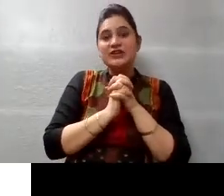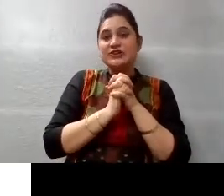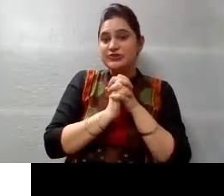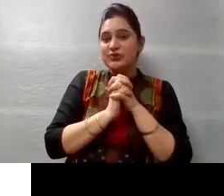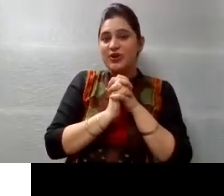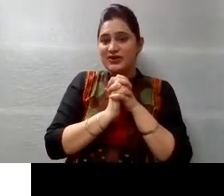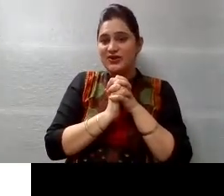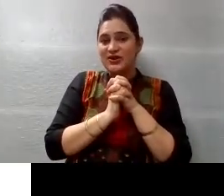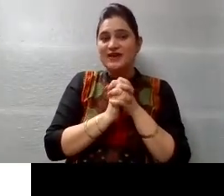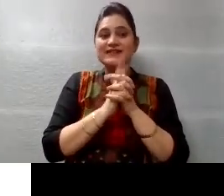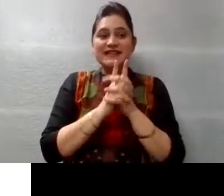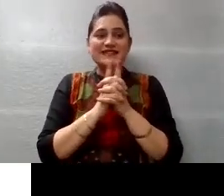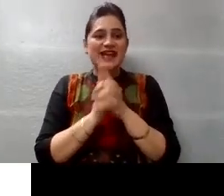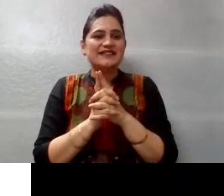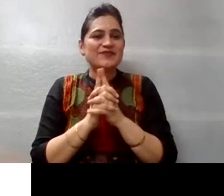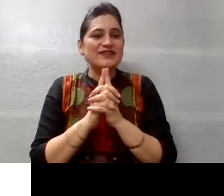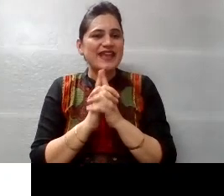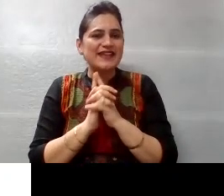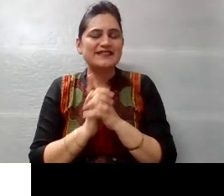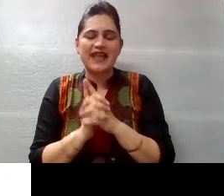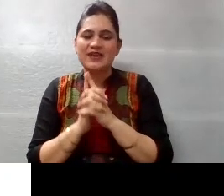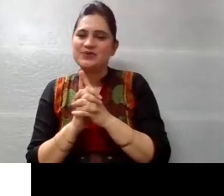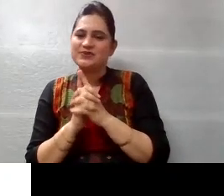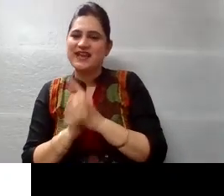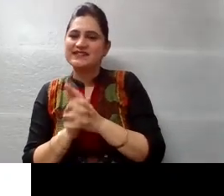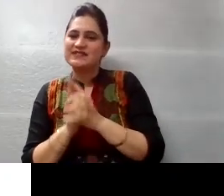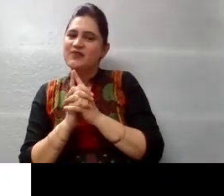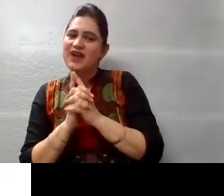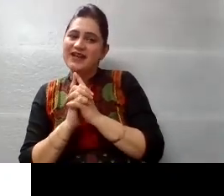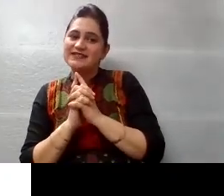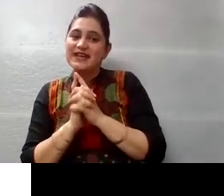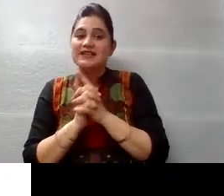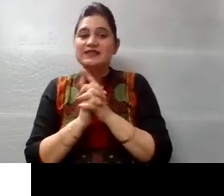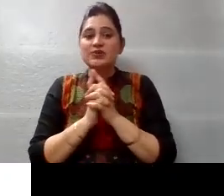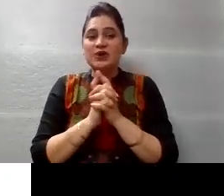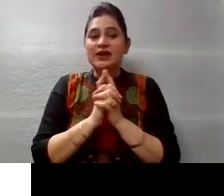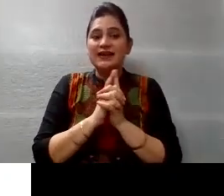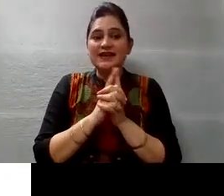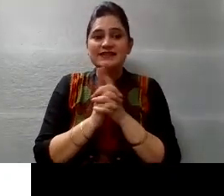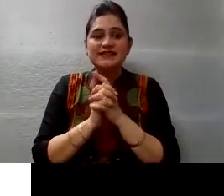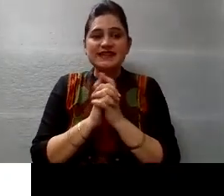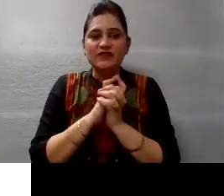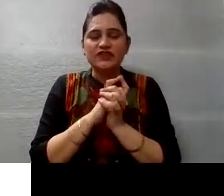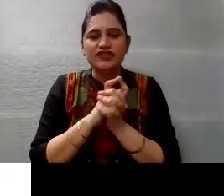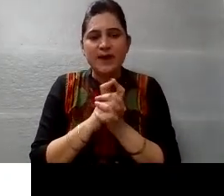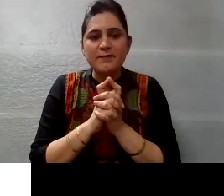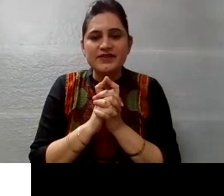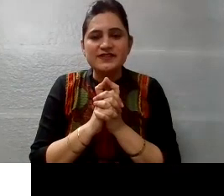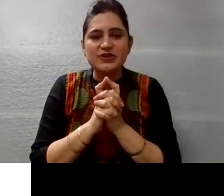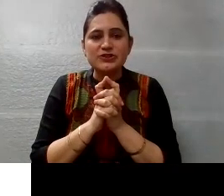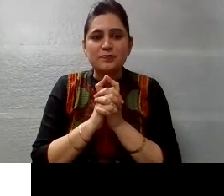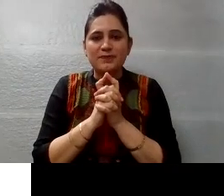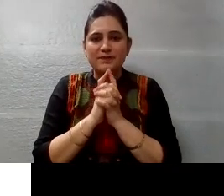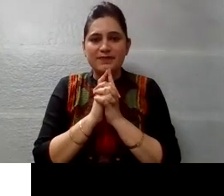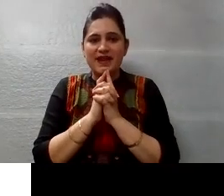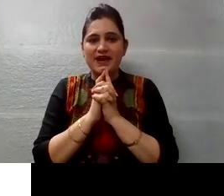children, do you all know T stands for tens and O stands for ones. So let us see which number